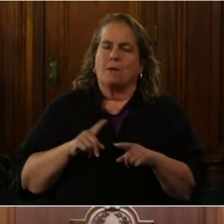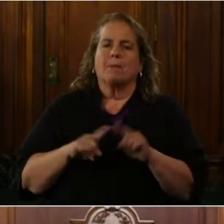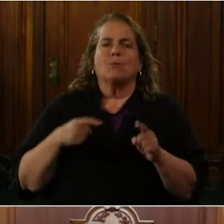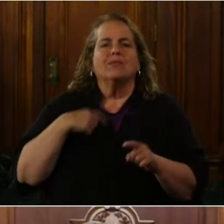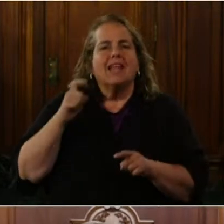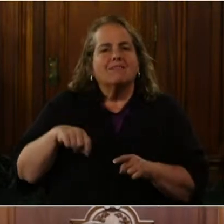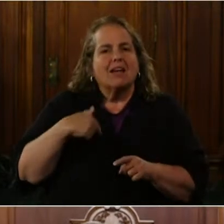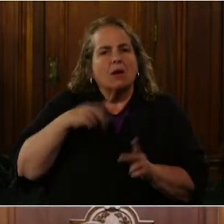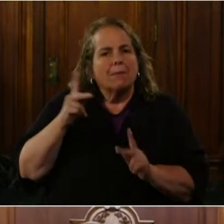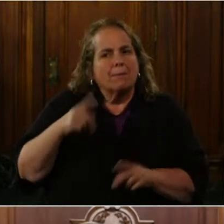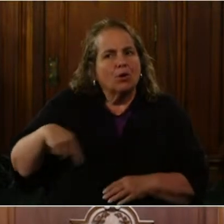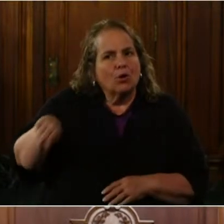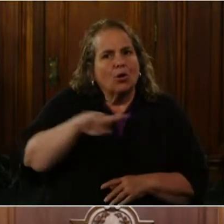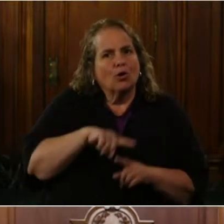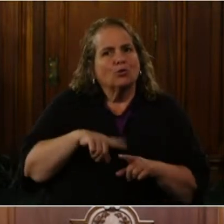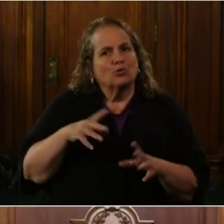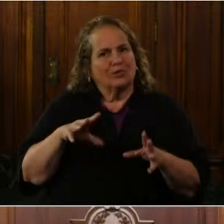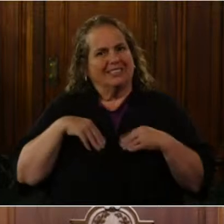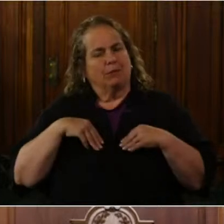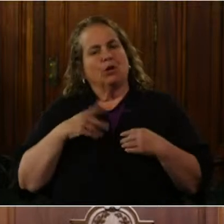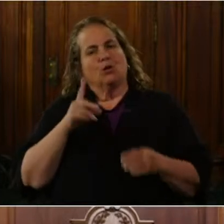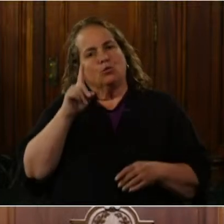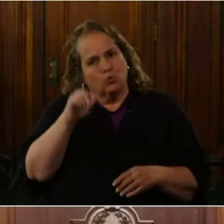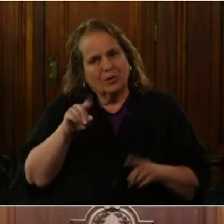sure that we can do it safely. Morgan?